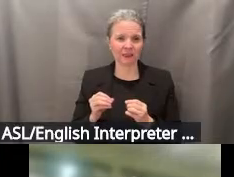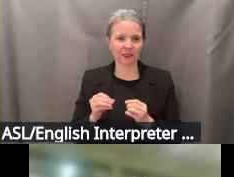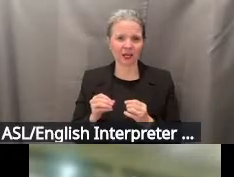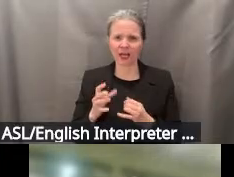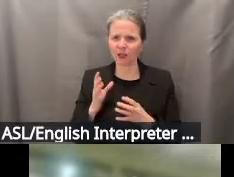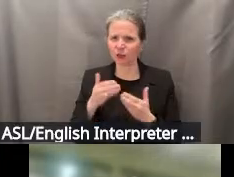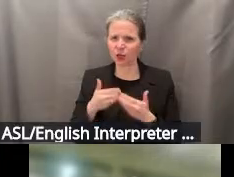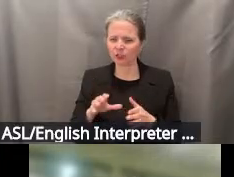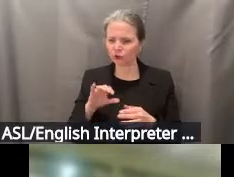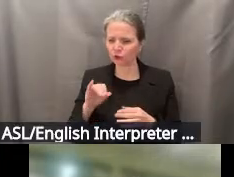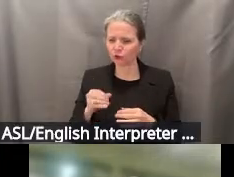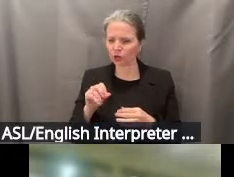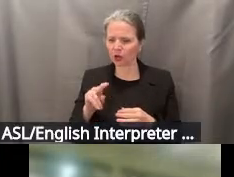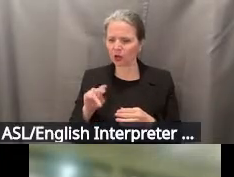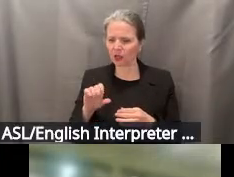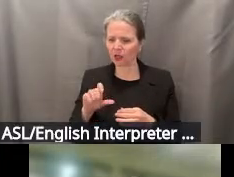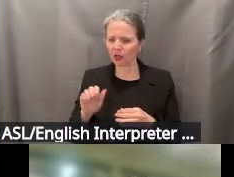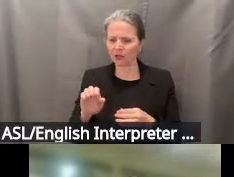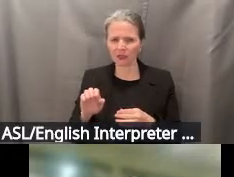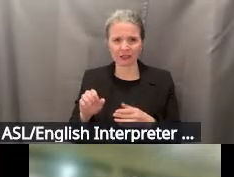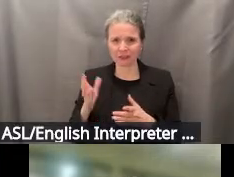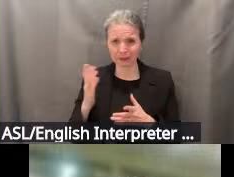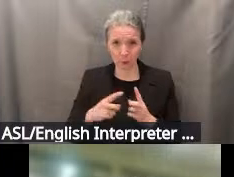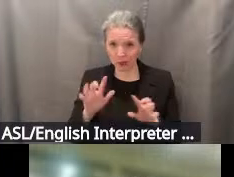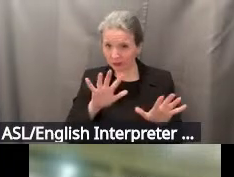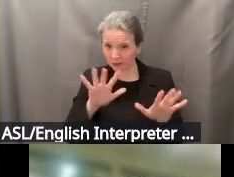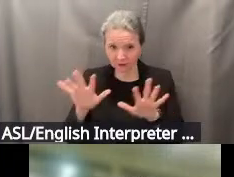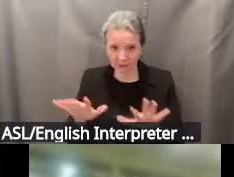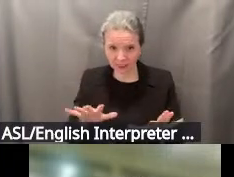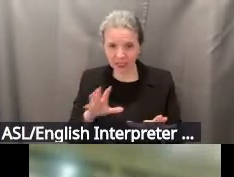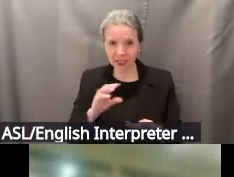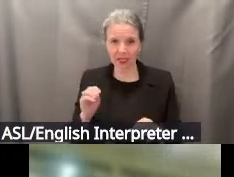Janelle. He's somewhere in here.